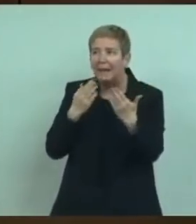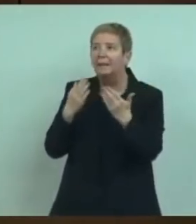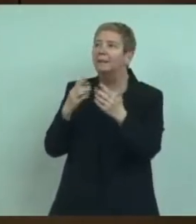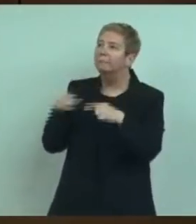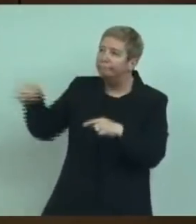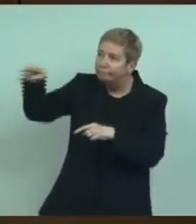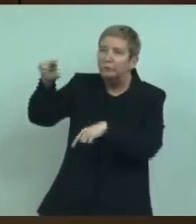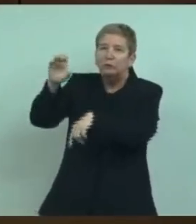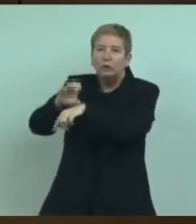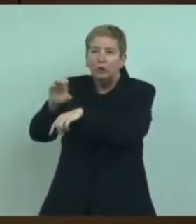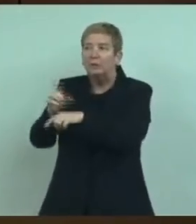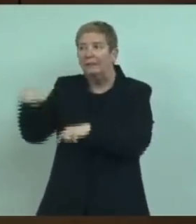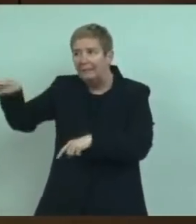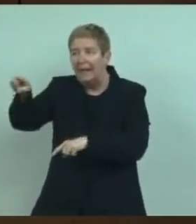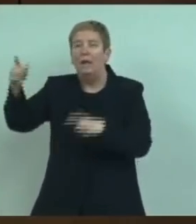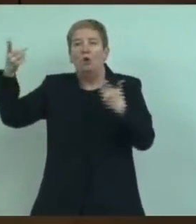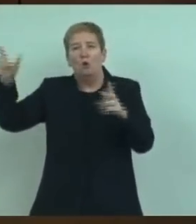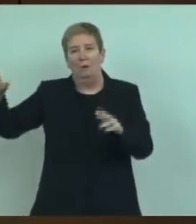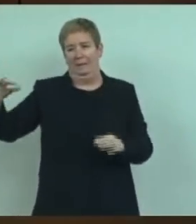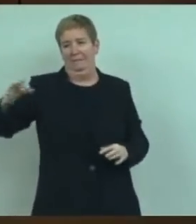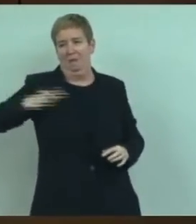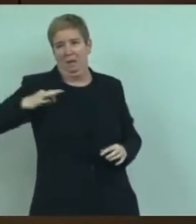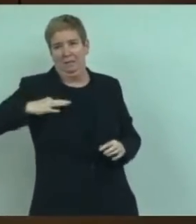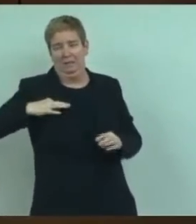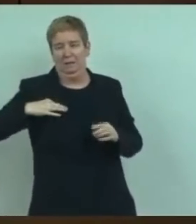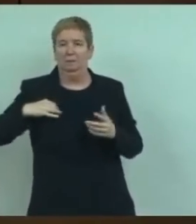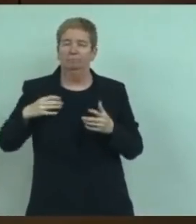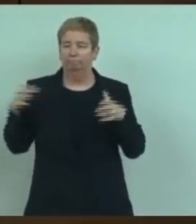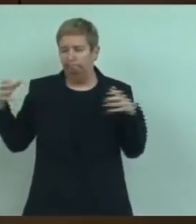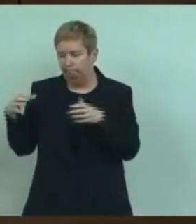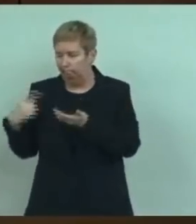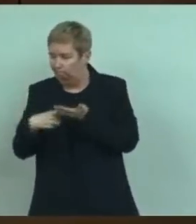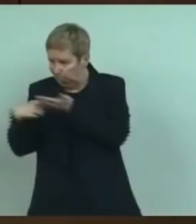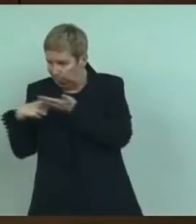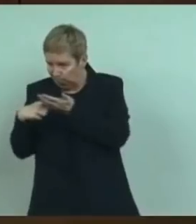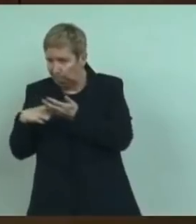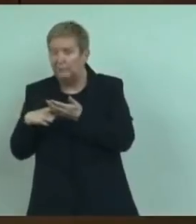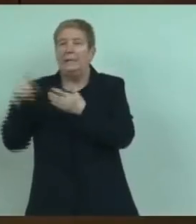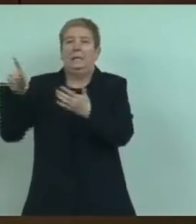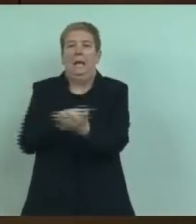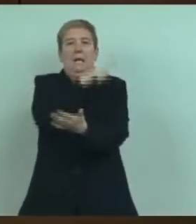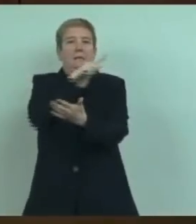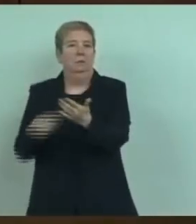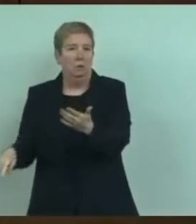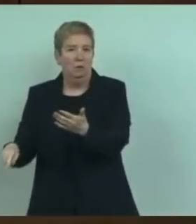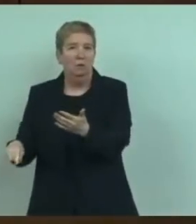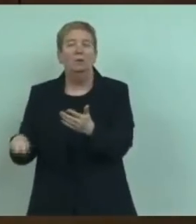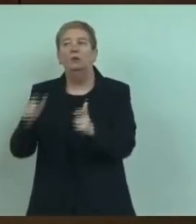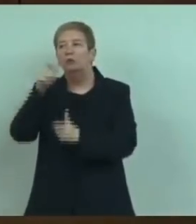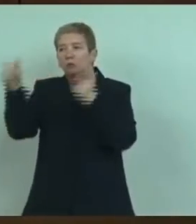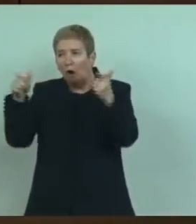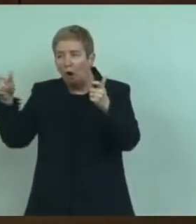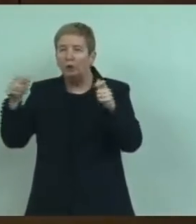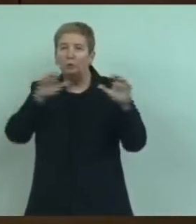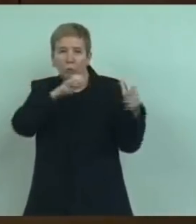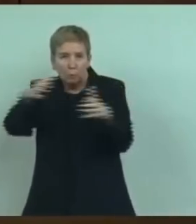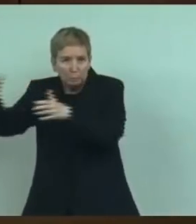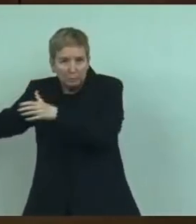community who has worked voluntarily in New Mexico to cancel in large part,